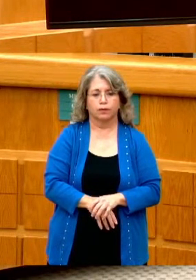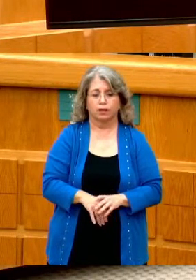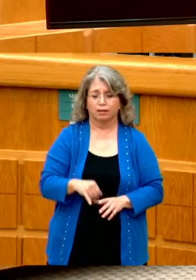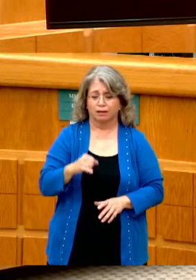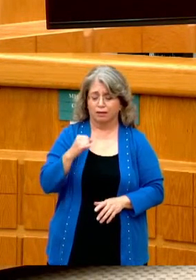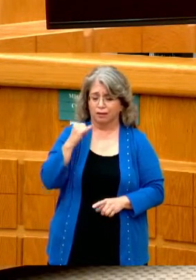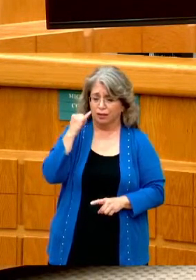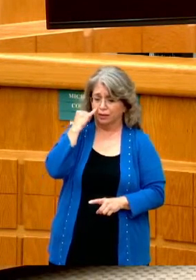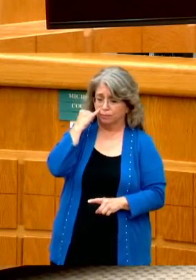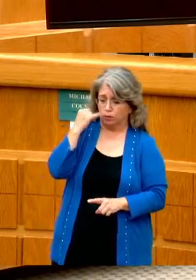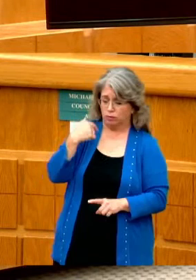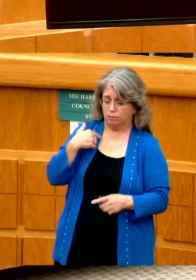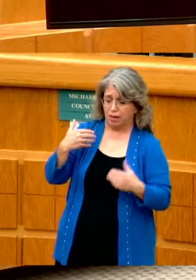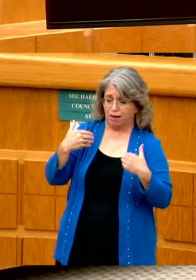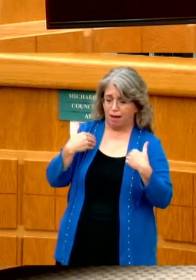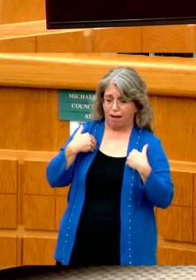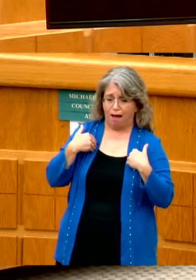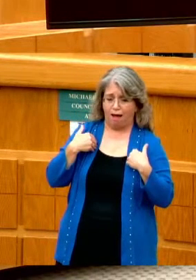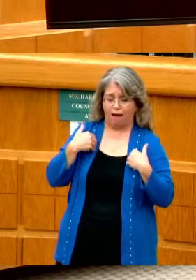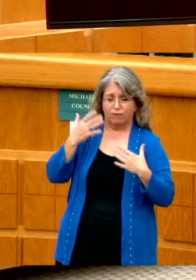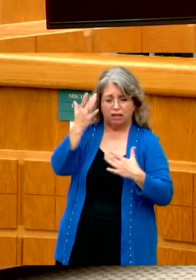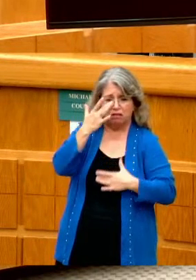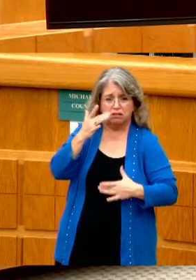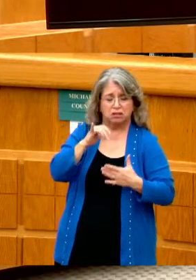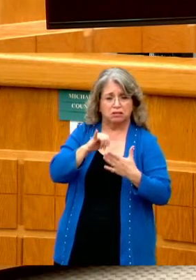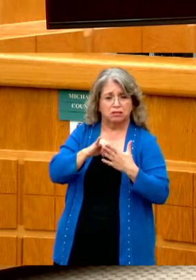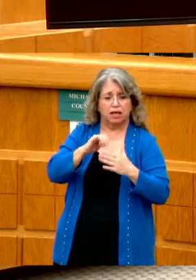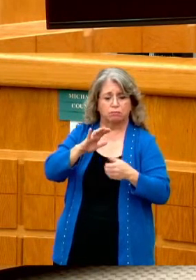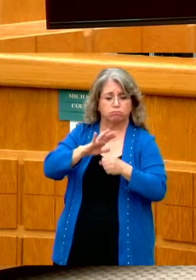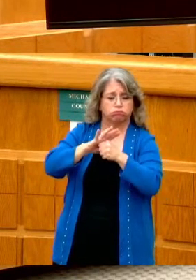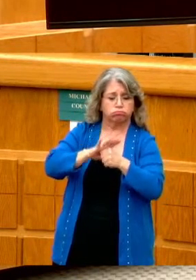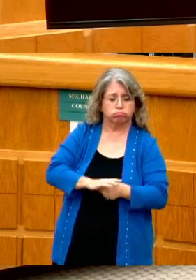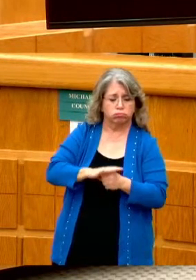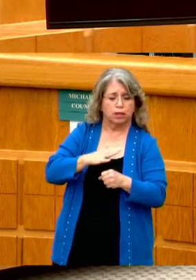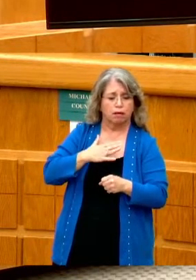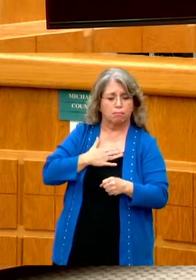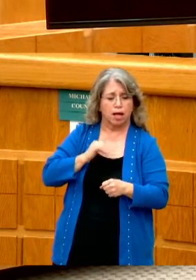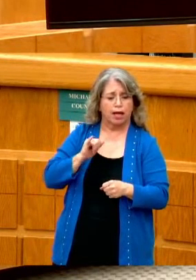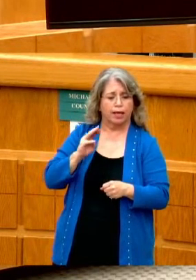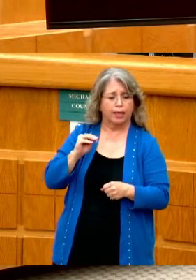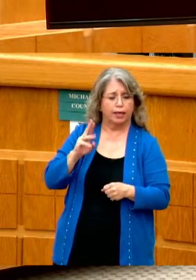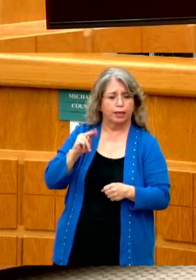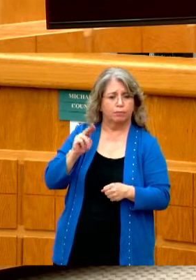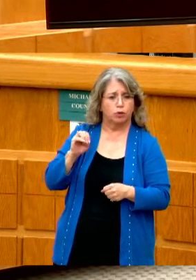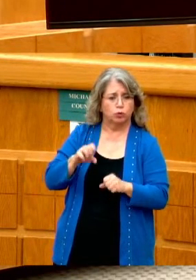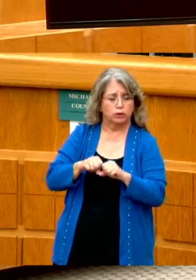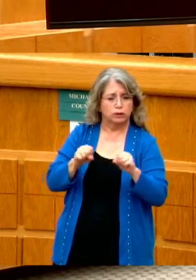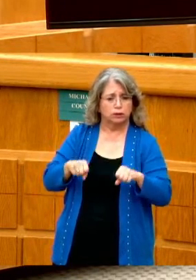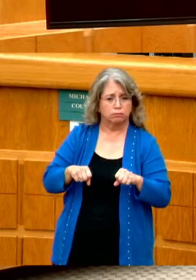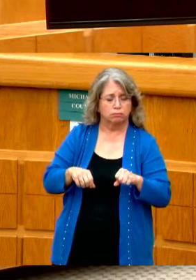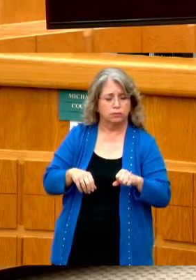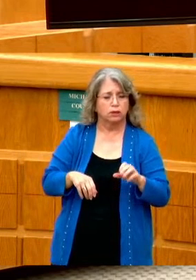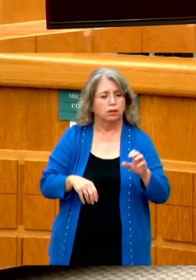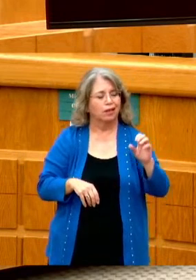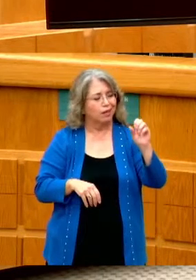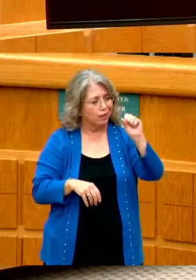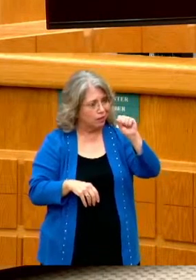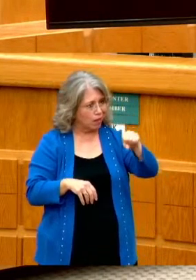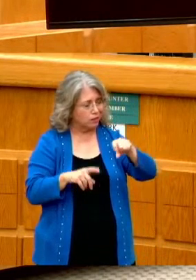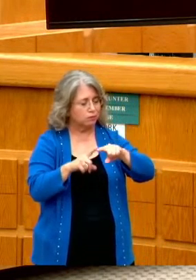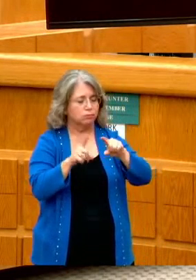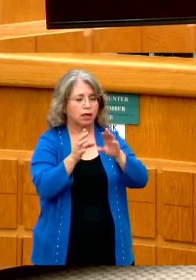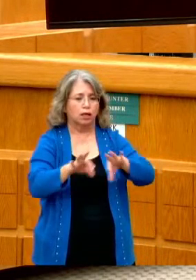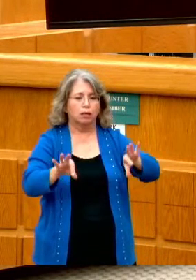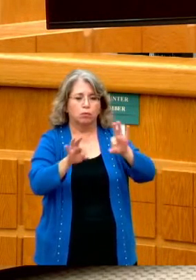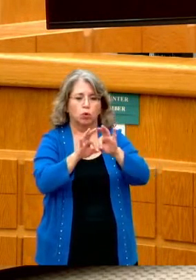an immunosuppressed disorder? Can I get the vaccine? Yes. It is important, though, that you talk to your primary care physician.